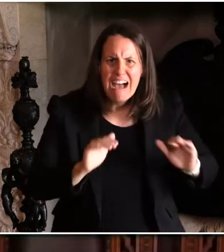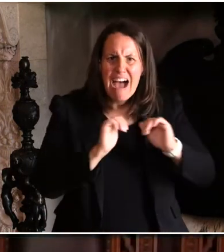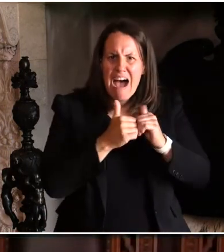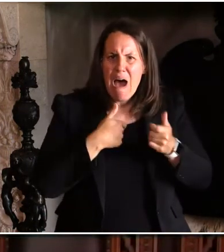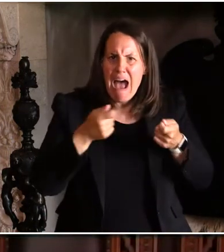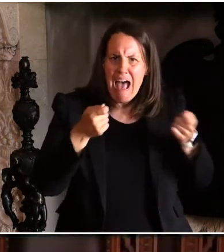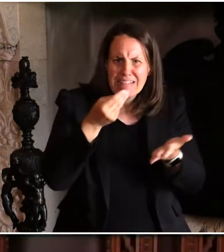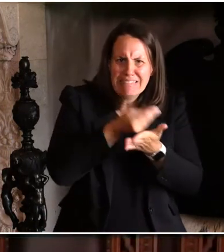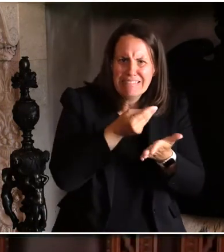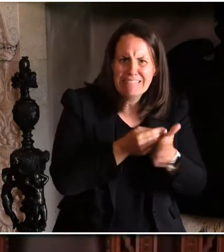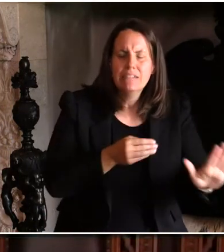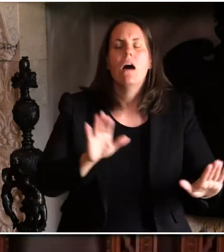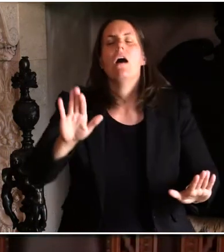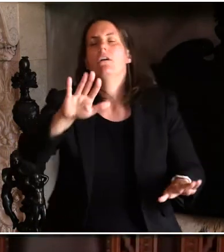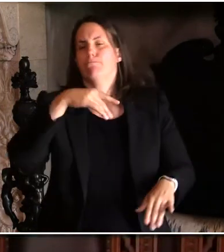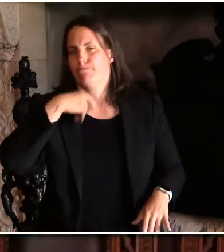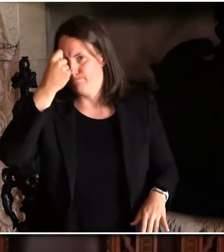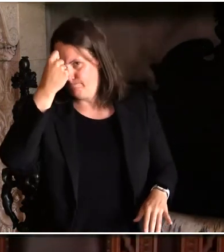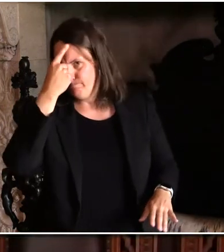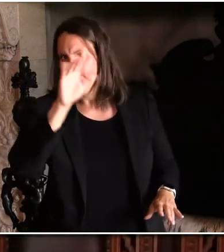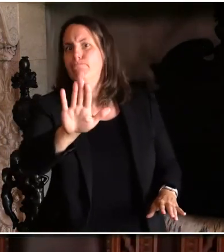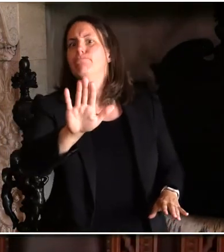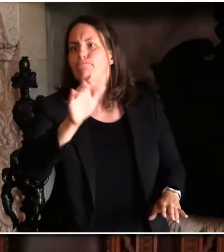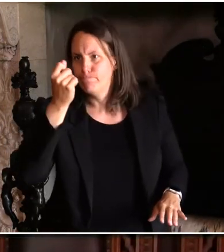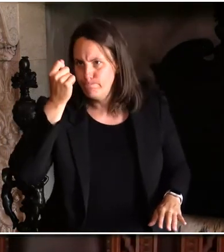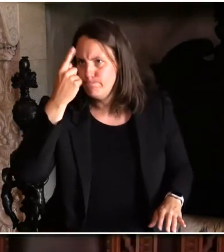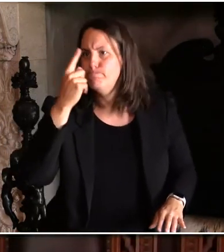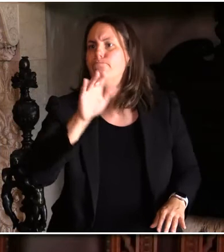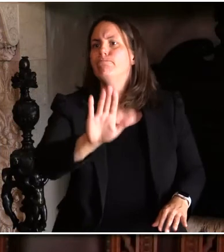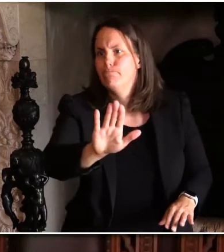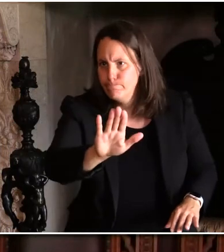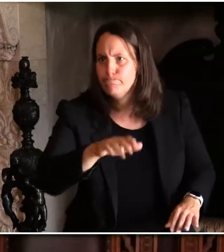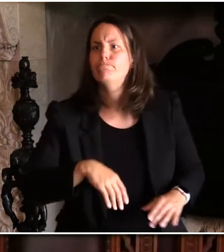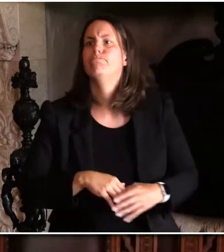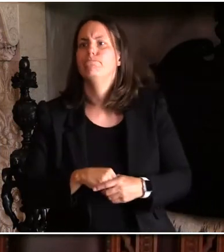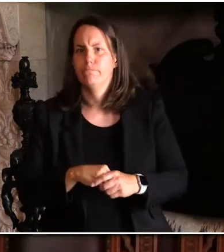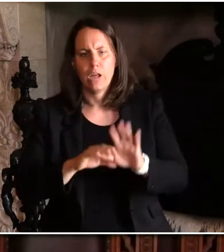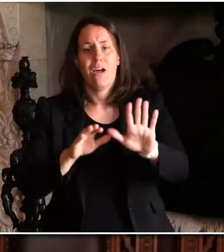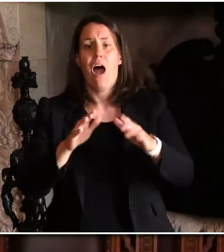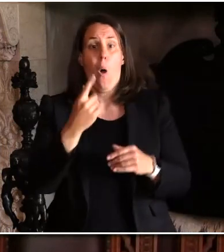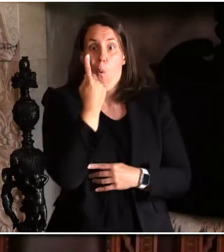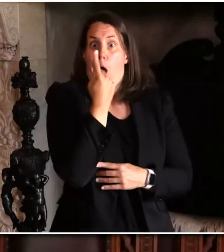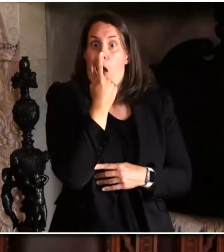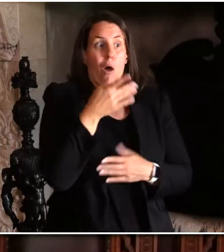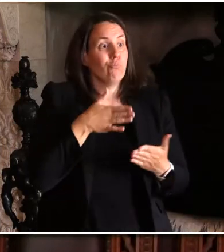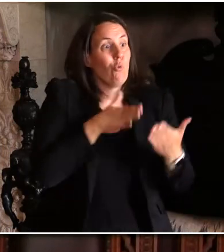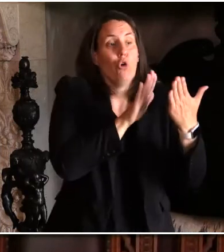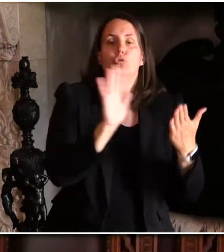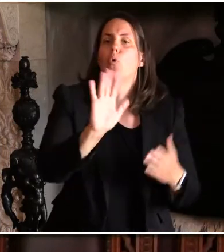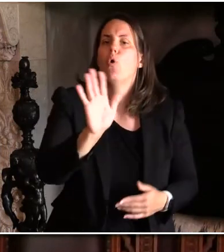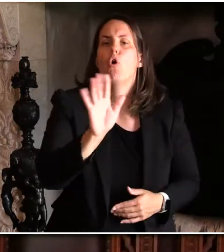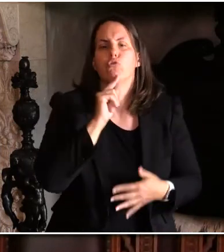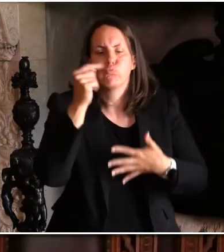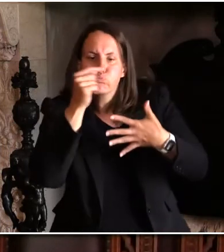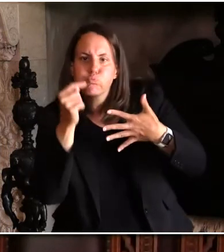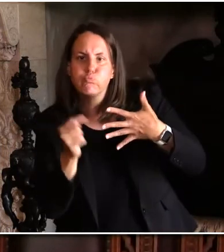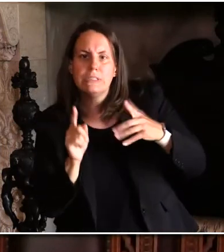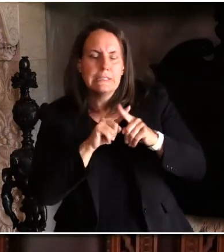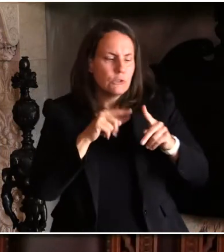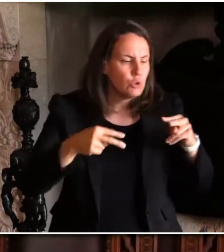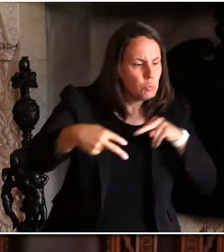multiple options for people within the department's guidelines. Some of them did include making sure that